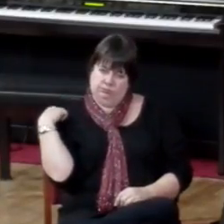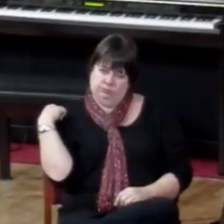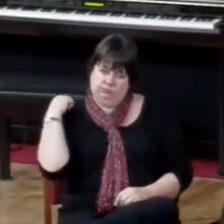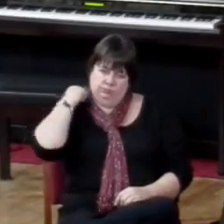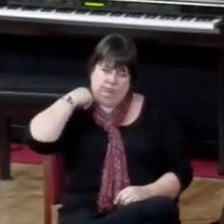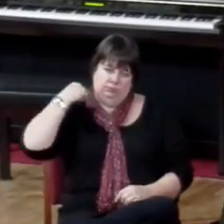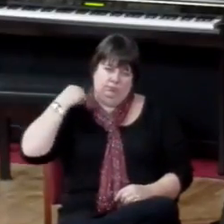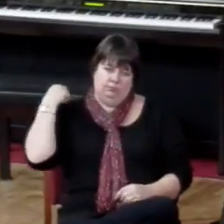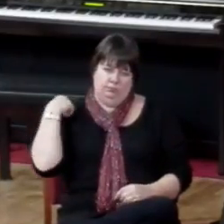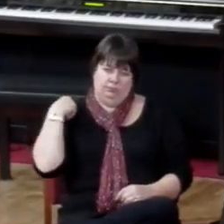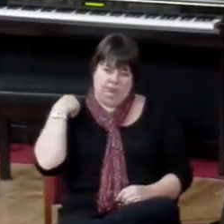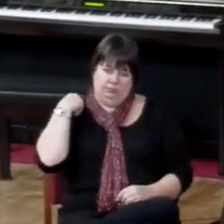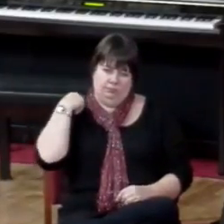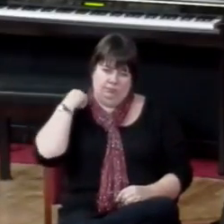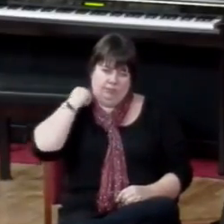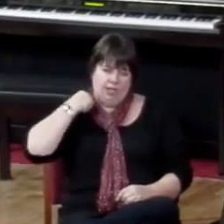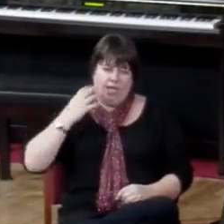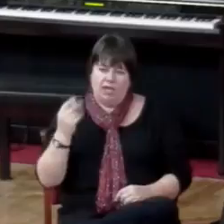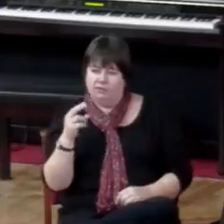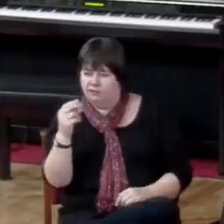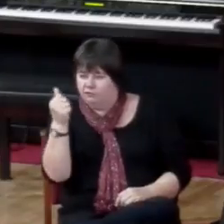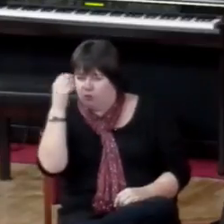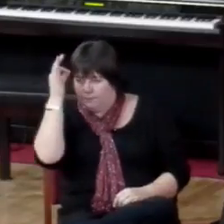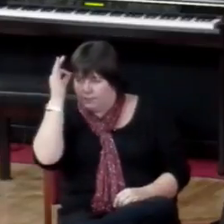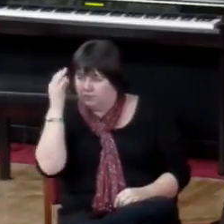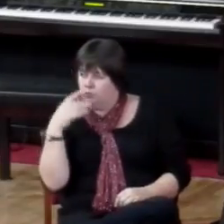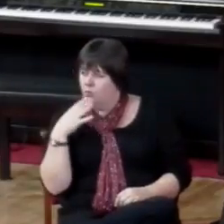minutes, and when I think that you've had long enough,